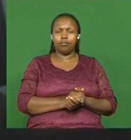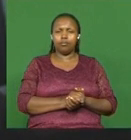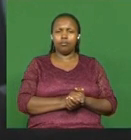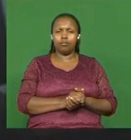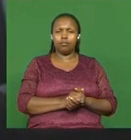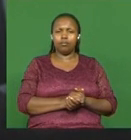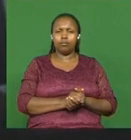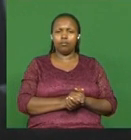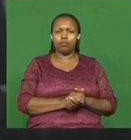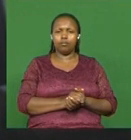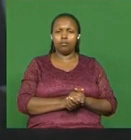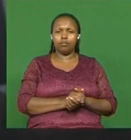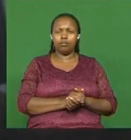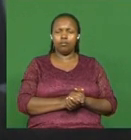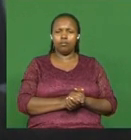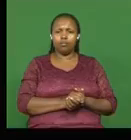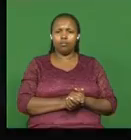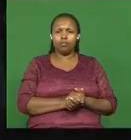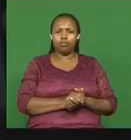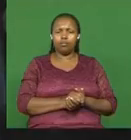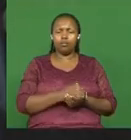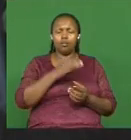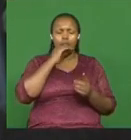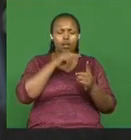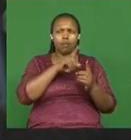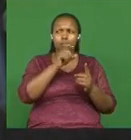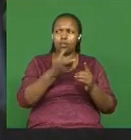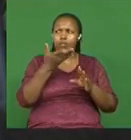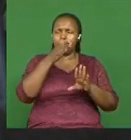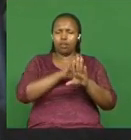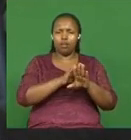lesibuyo so sile mhlabeni we have lost